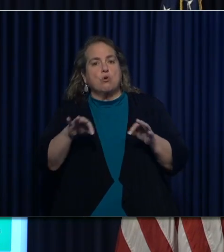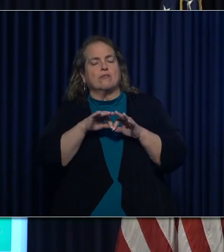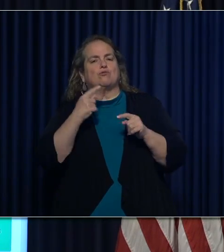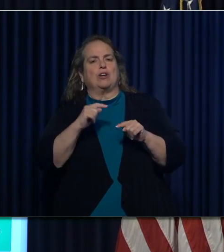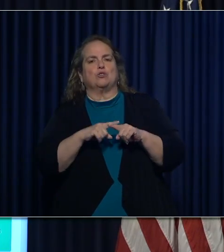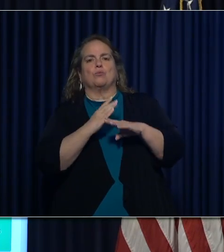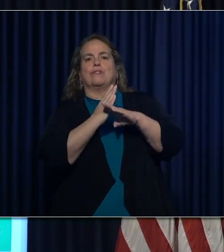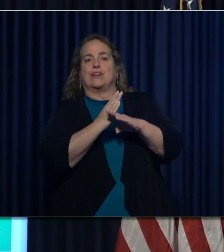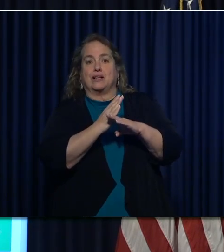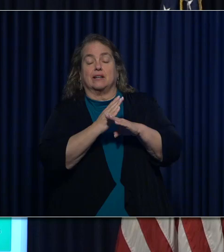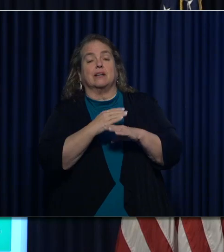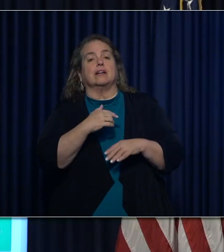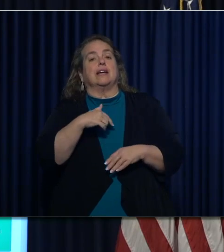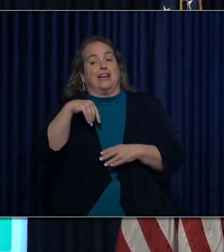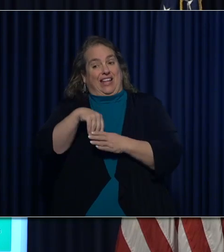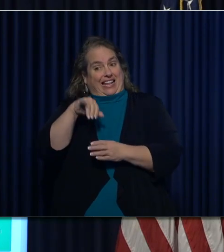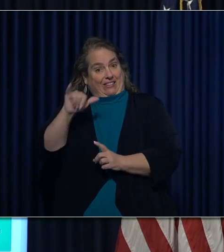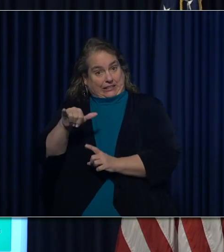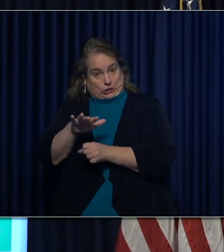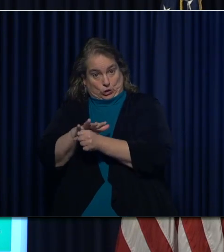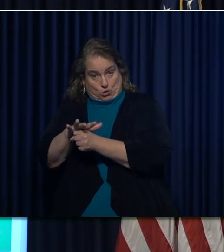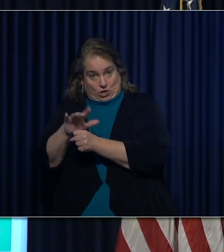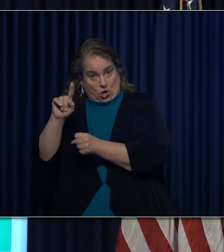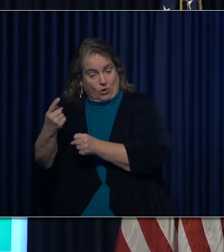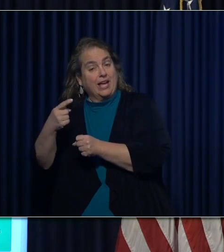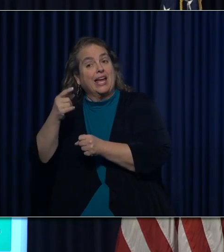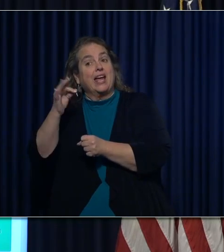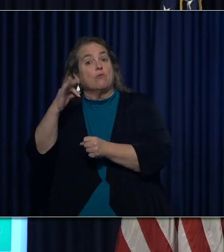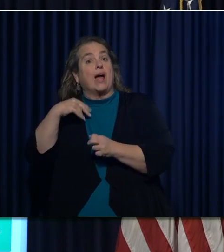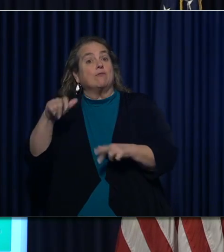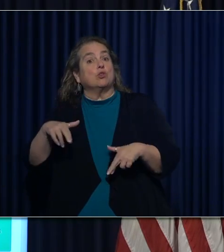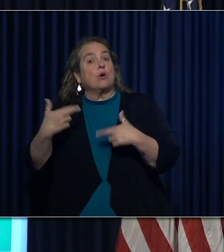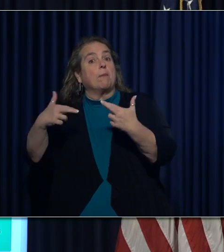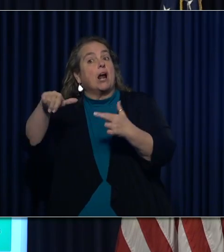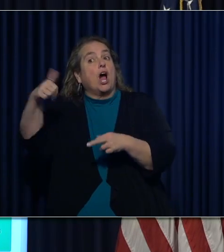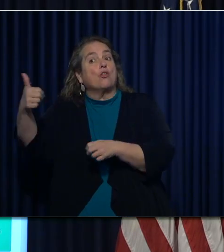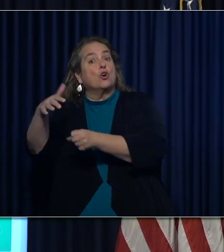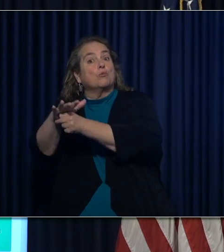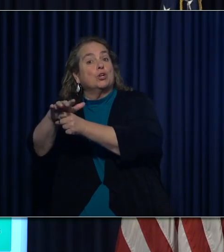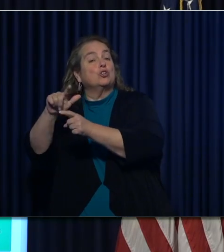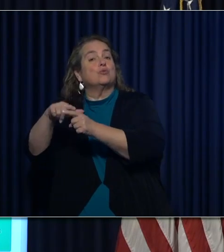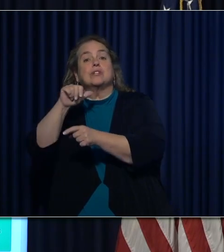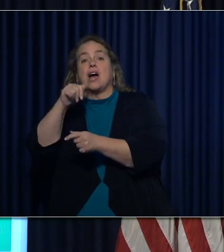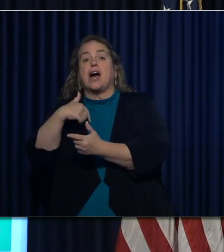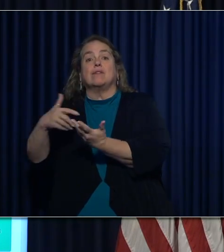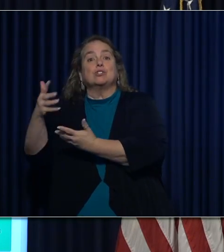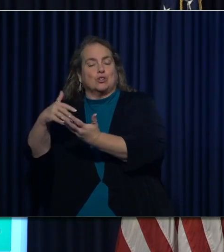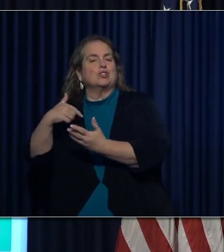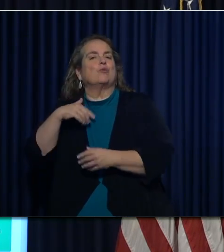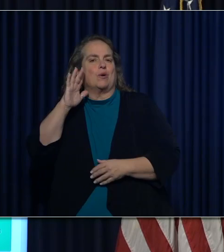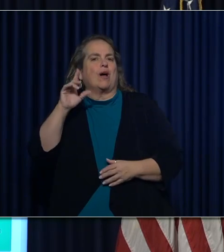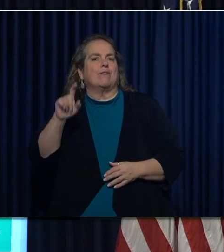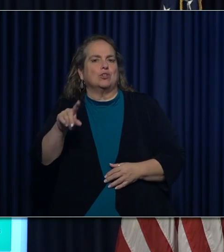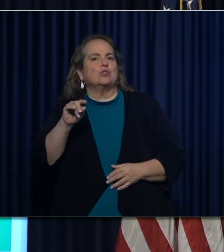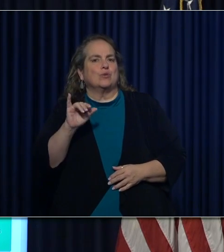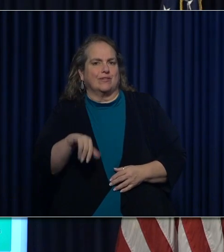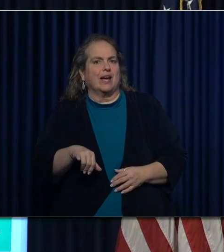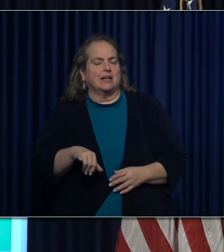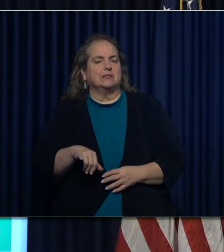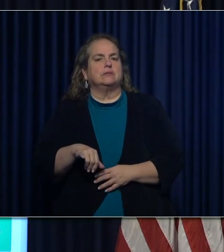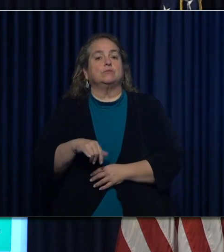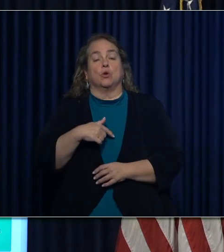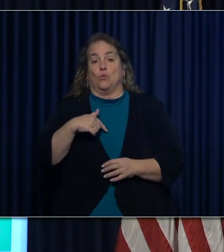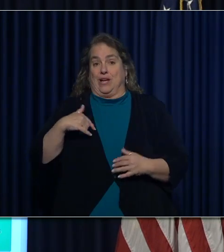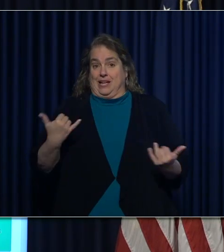have to recommend it in other communities, to stop the spread of the virus. We